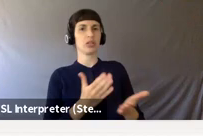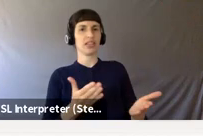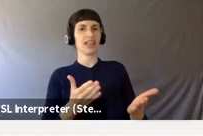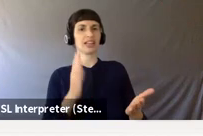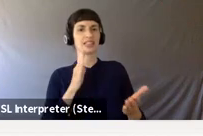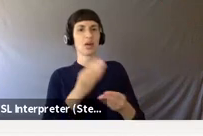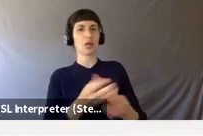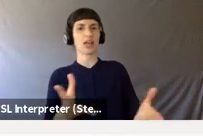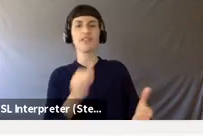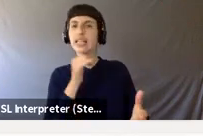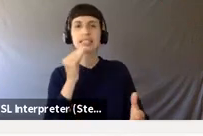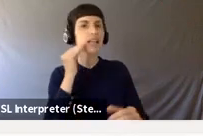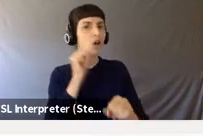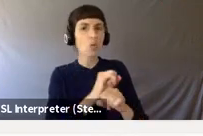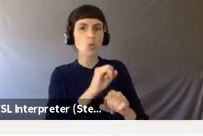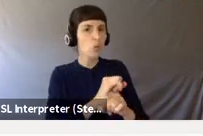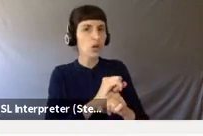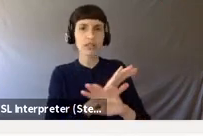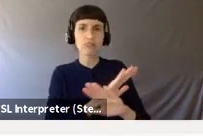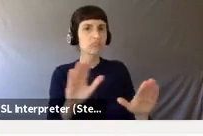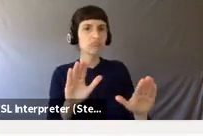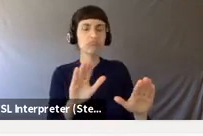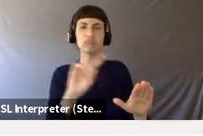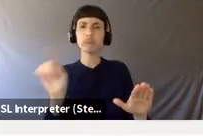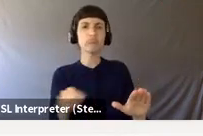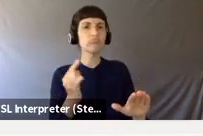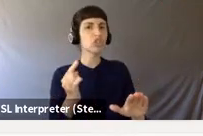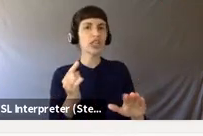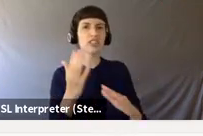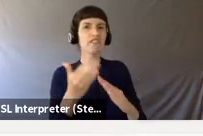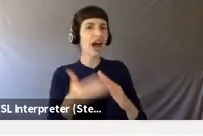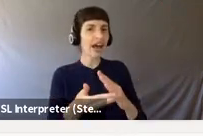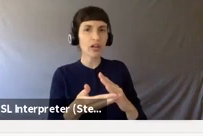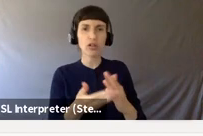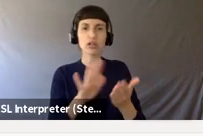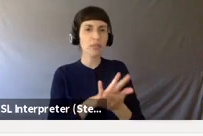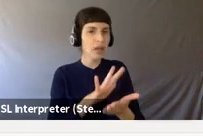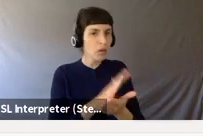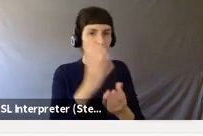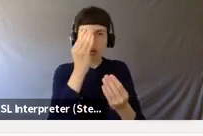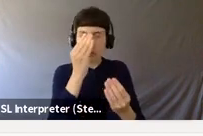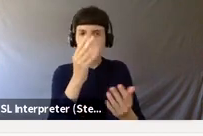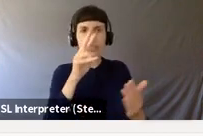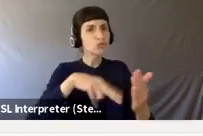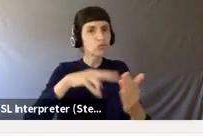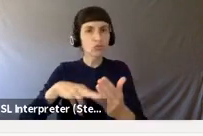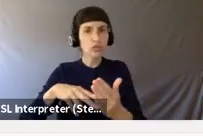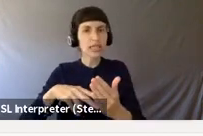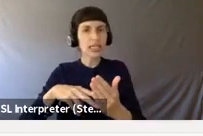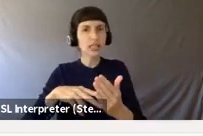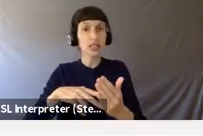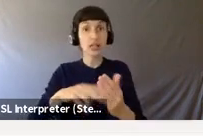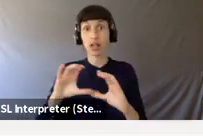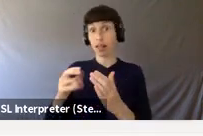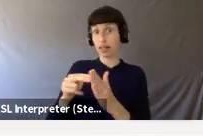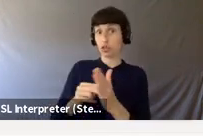to them. They're not work for students to complete. They may just be files, resources, information. Then my class notebook, can